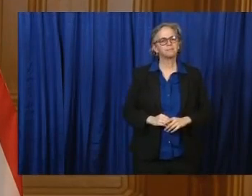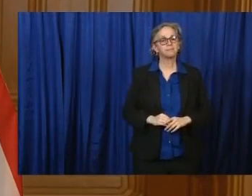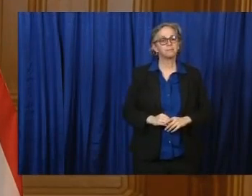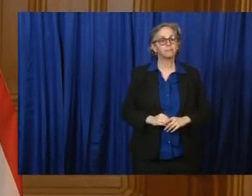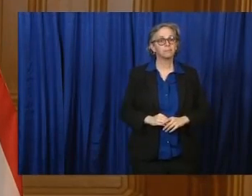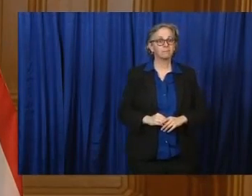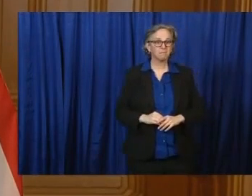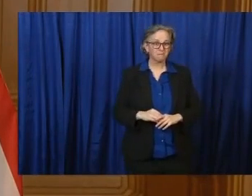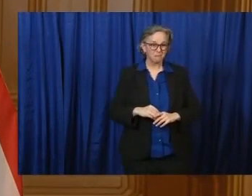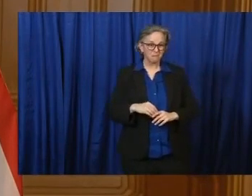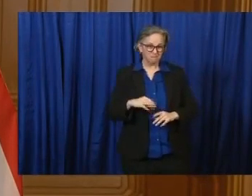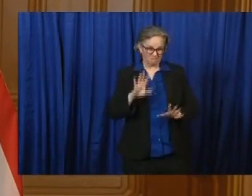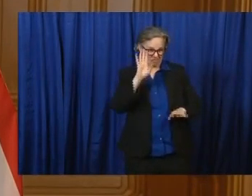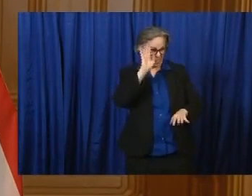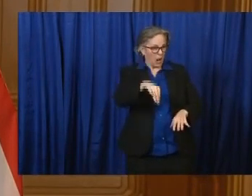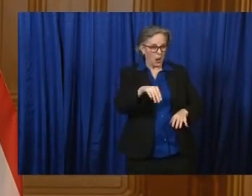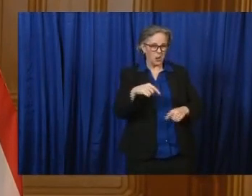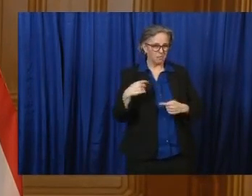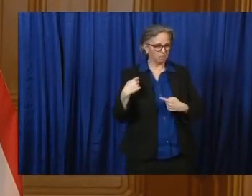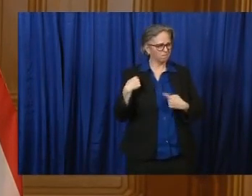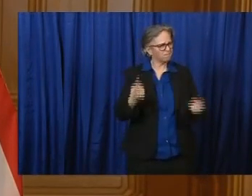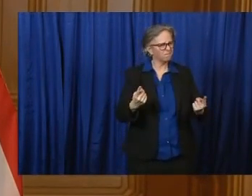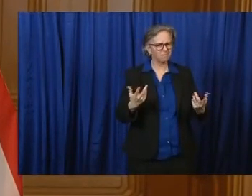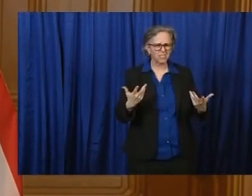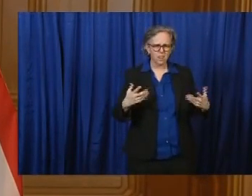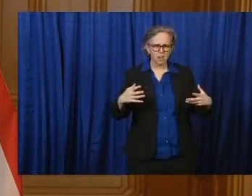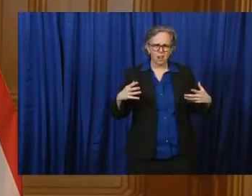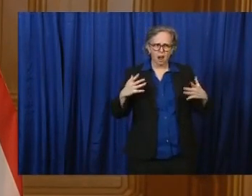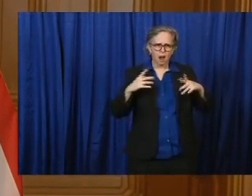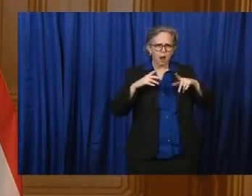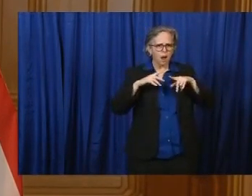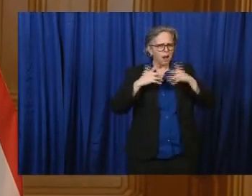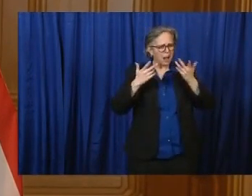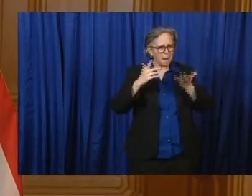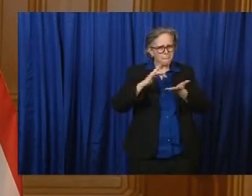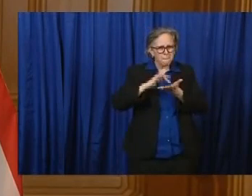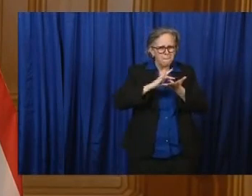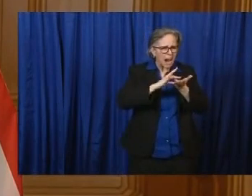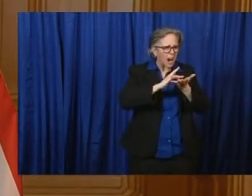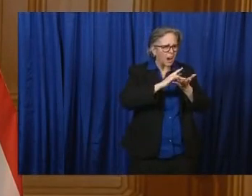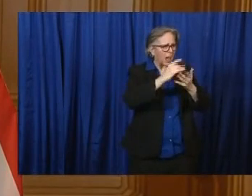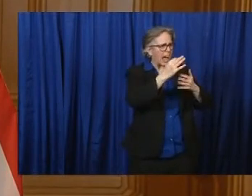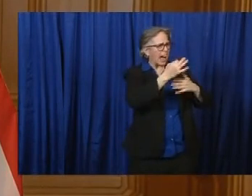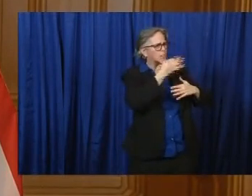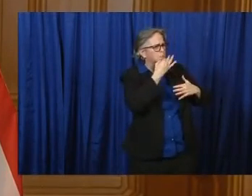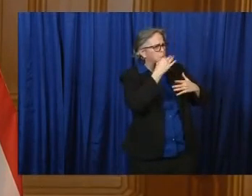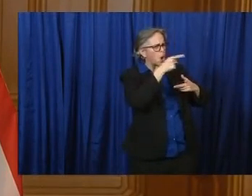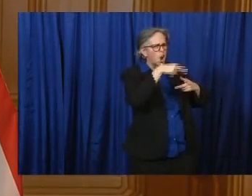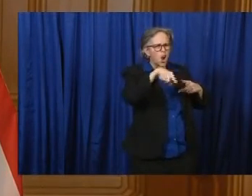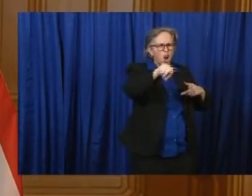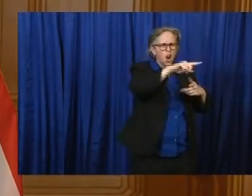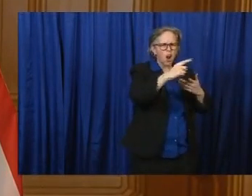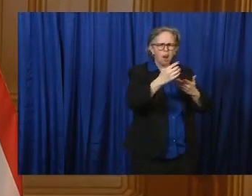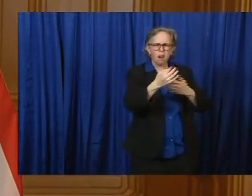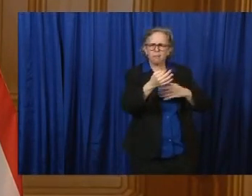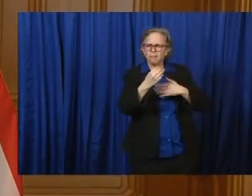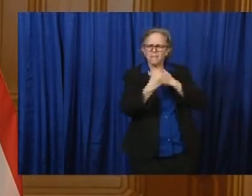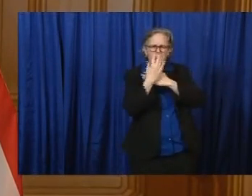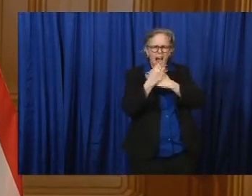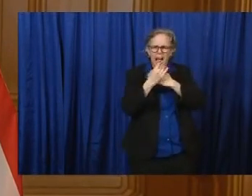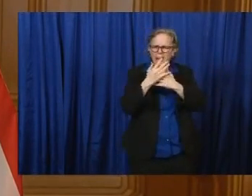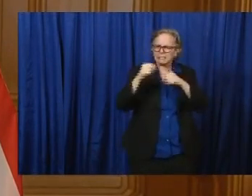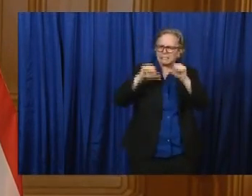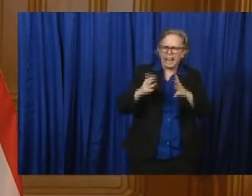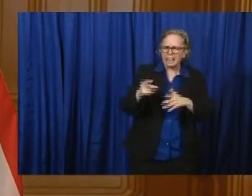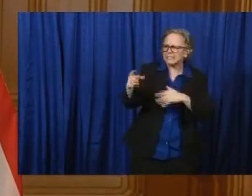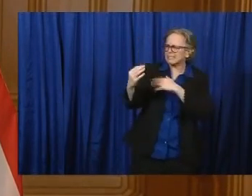throughout this crisis relied on good medical counsel for us, good science counsel, we